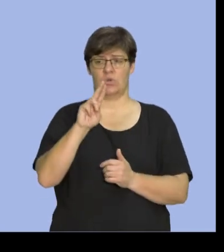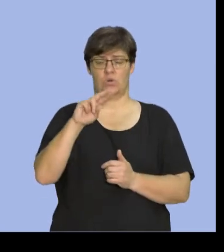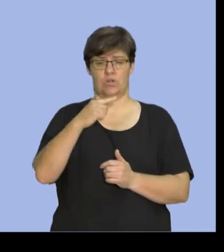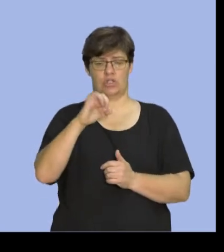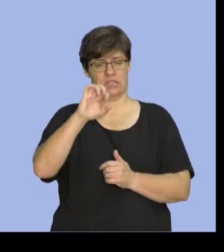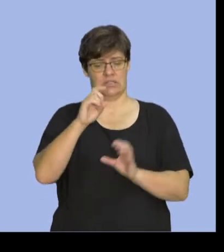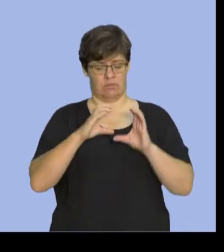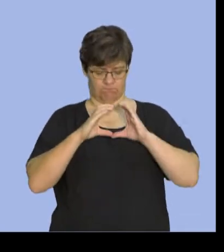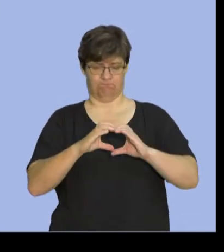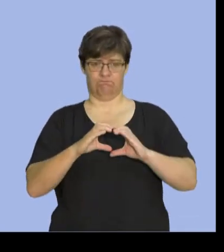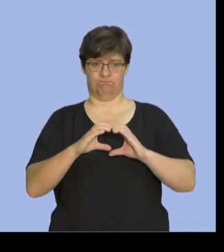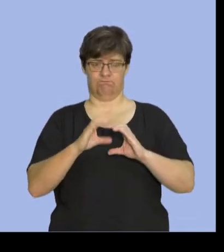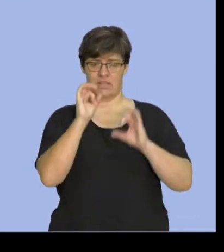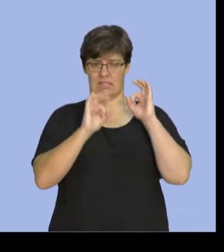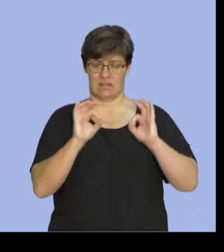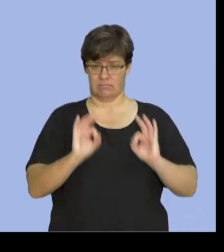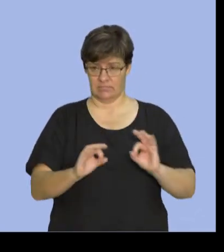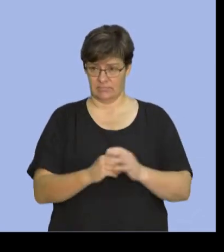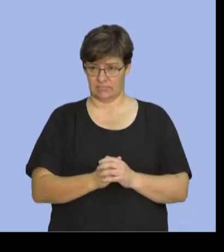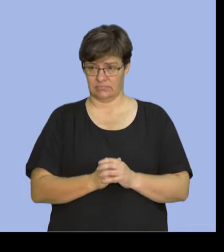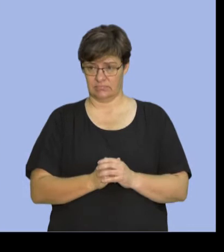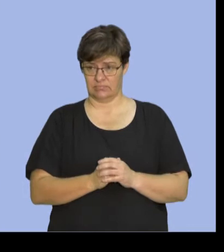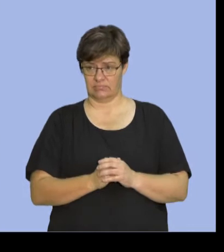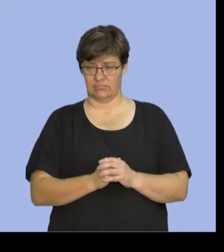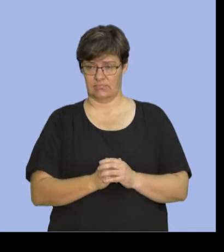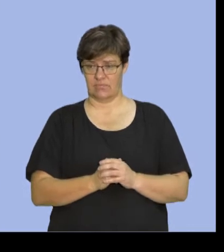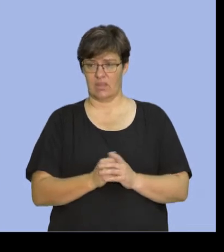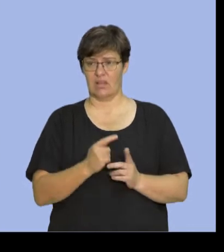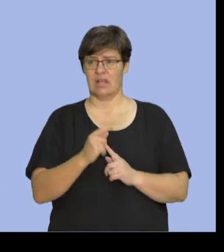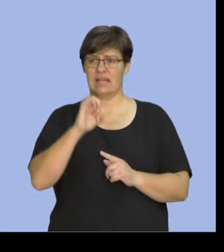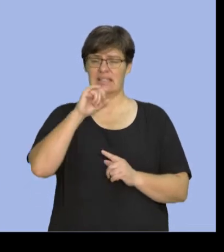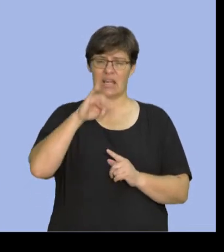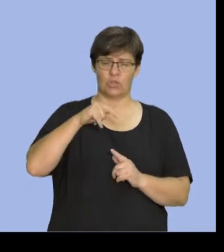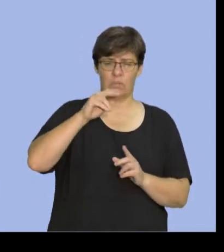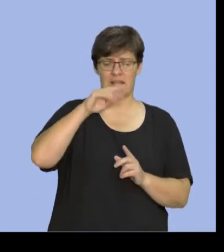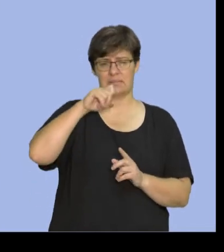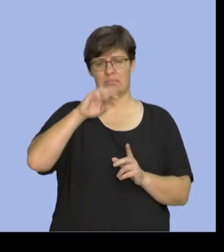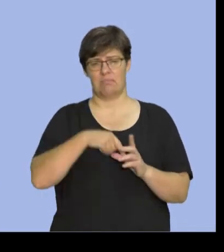well endowed with cytoplasm in it, or